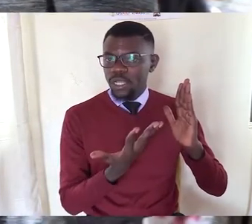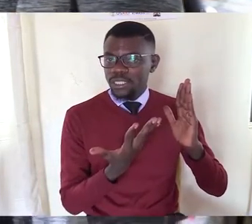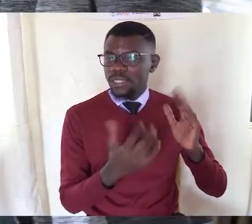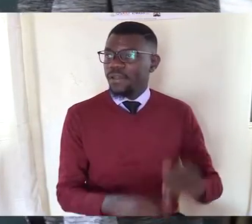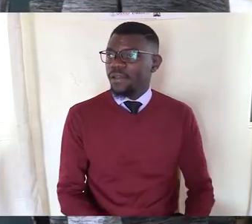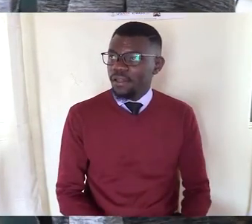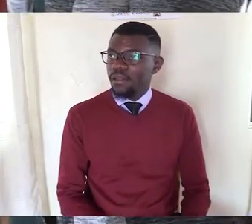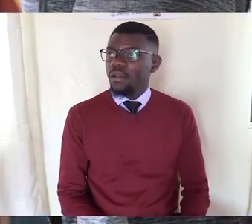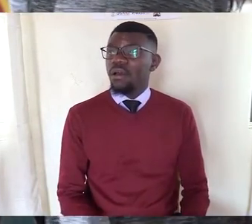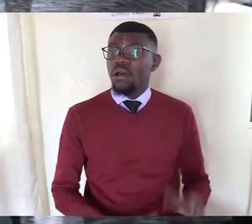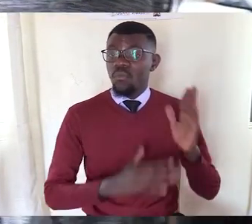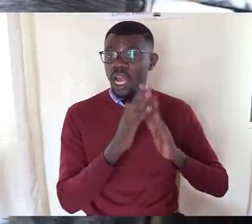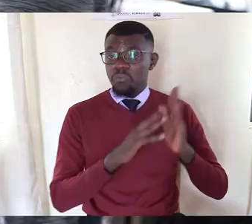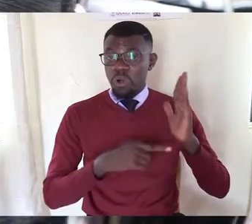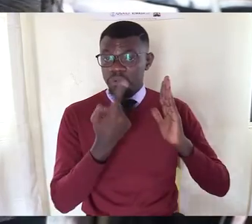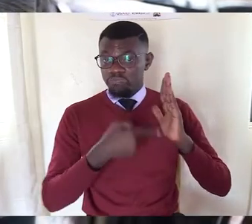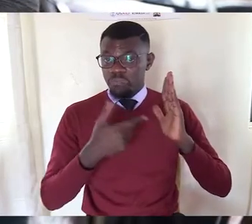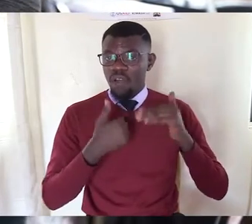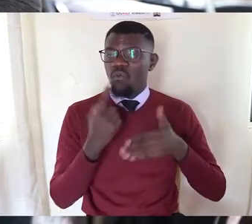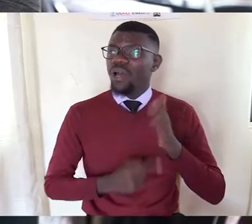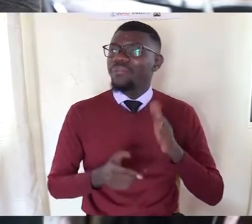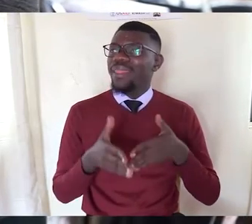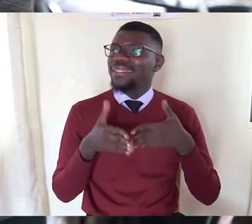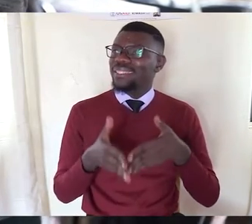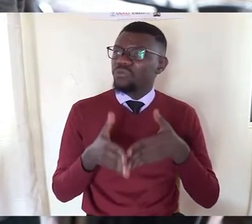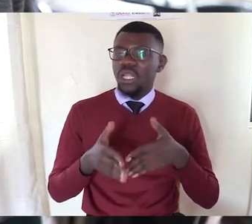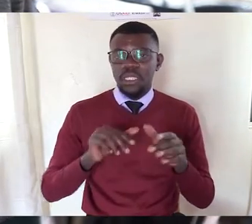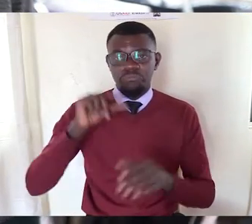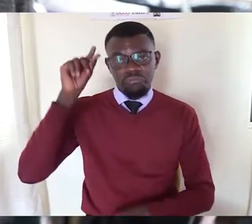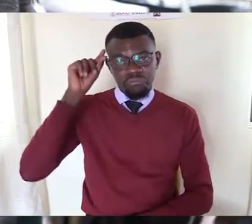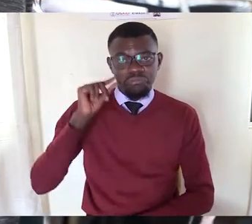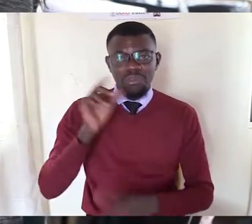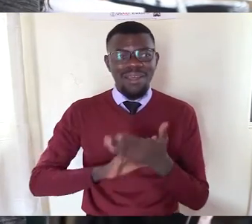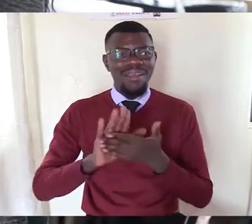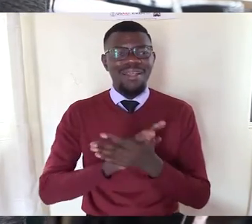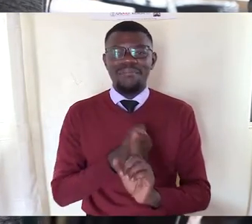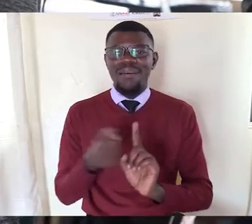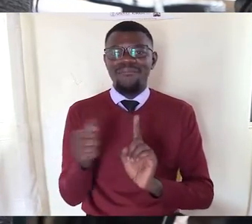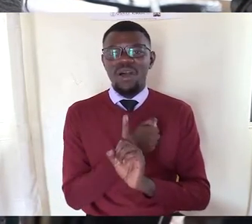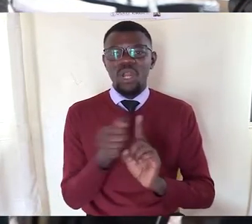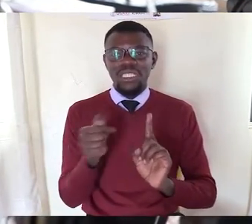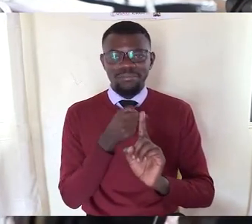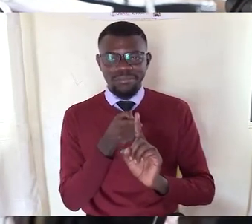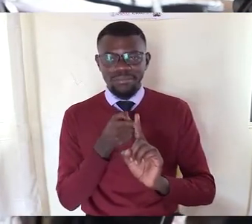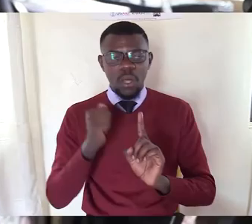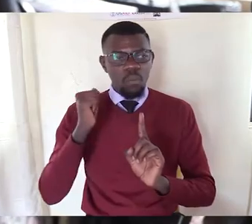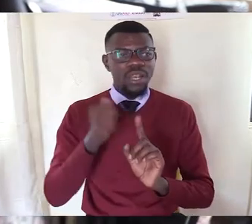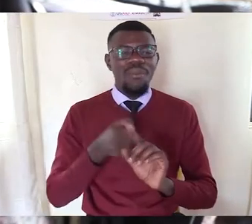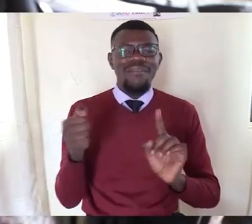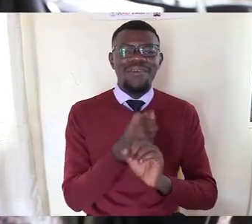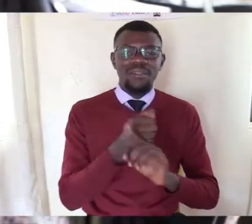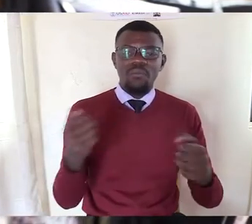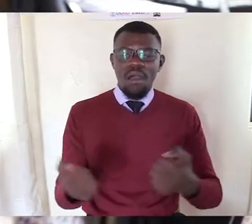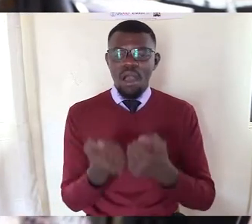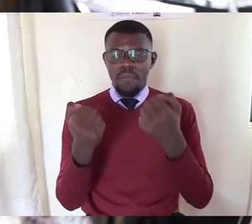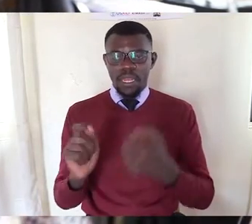What is in our report? Sexual and gender-based violence, a major component of political violence in